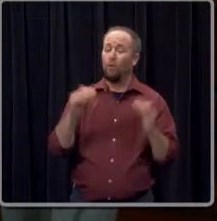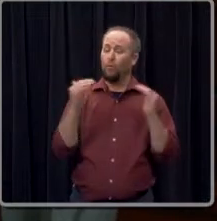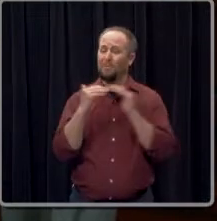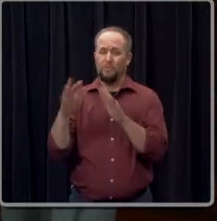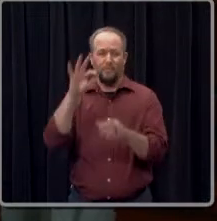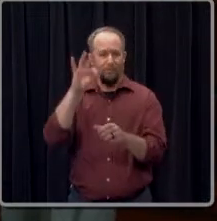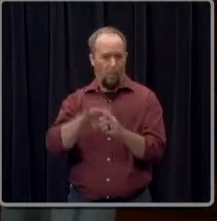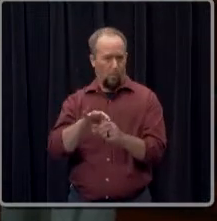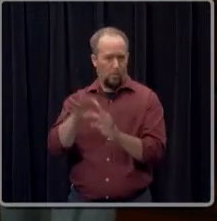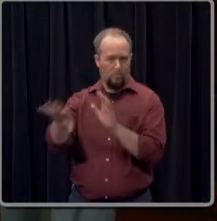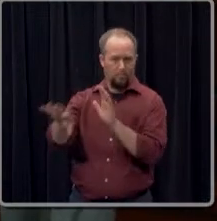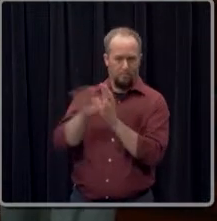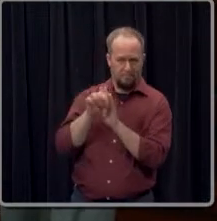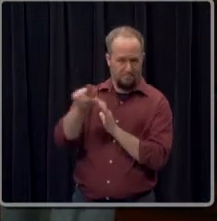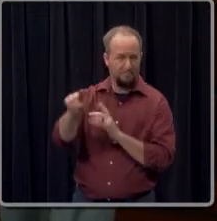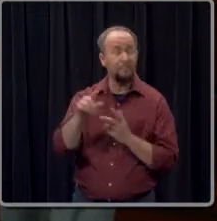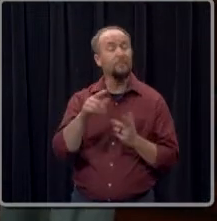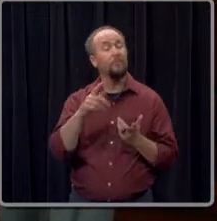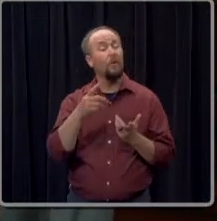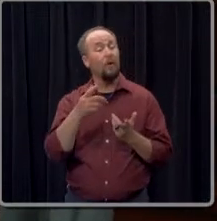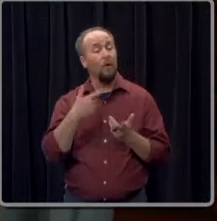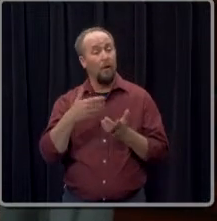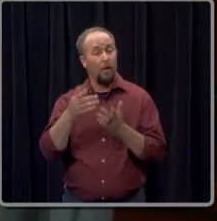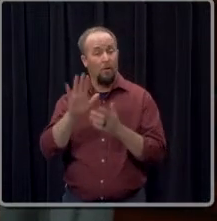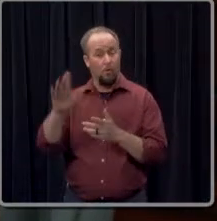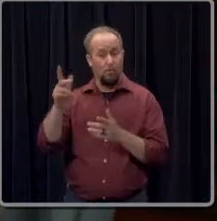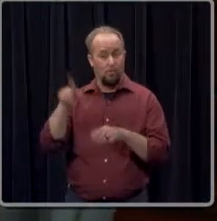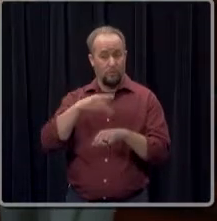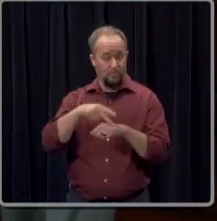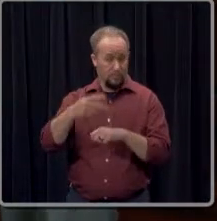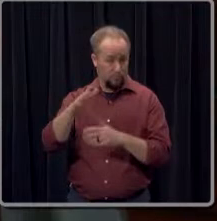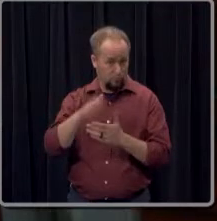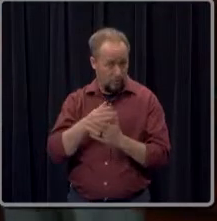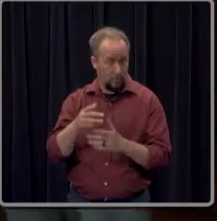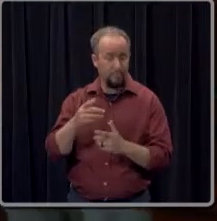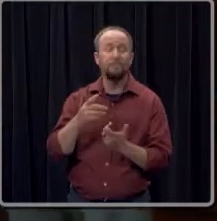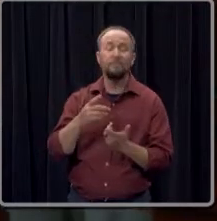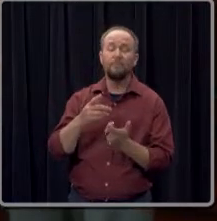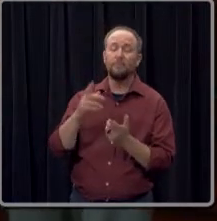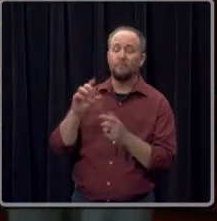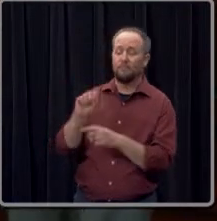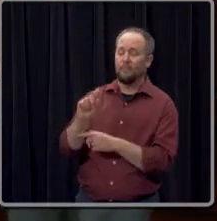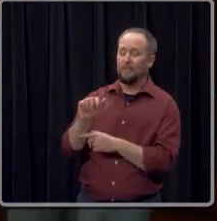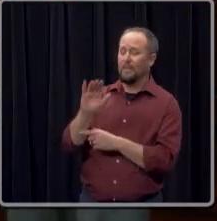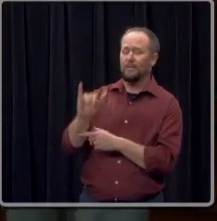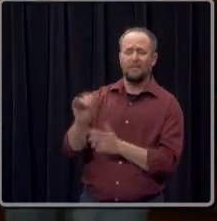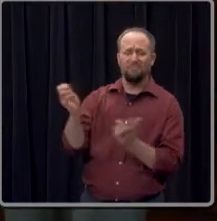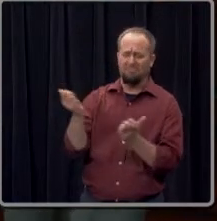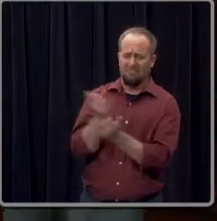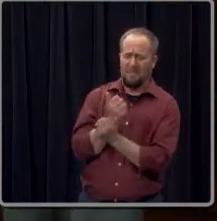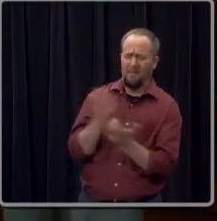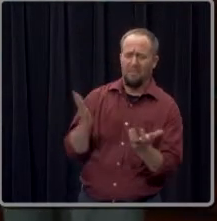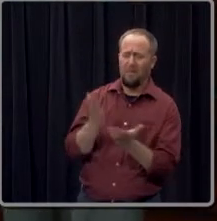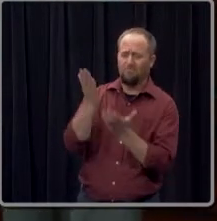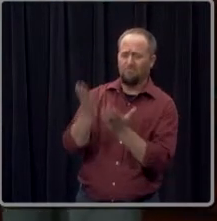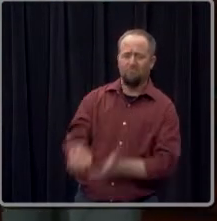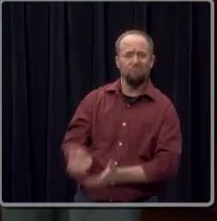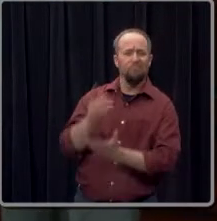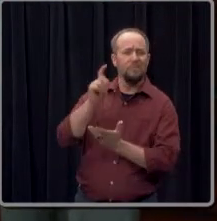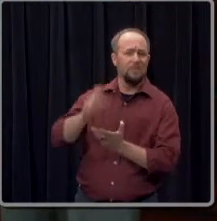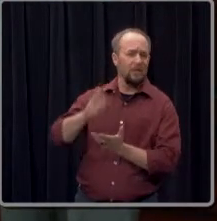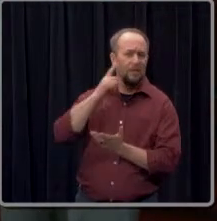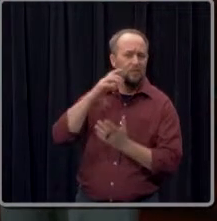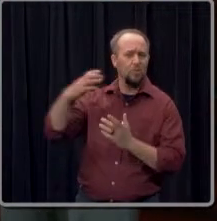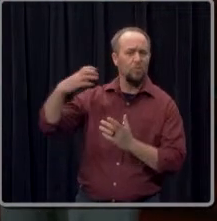peers. When asked about Stacy, her administrator shared that Stacy is everything you look for in a coach and a leader in